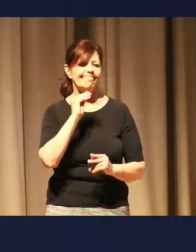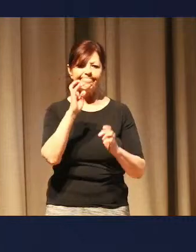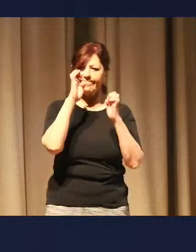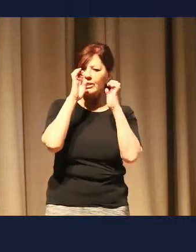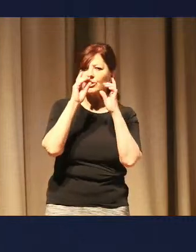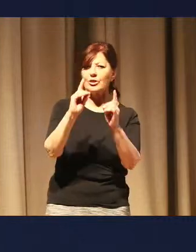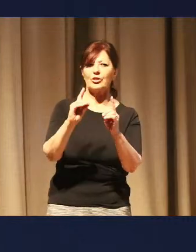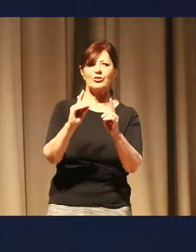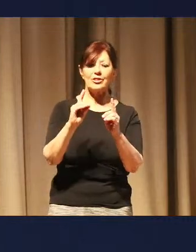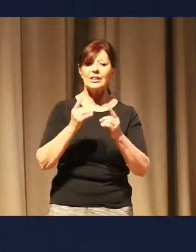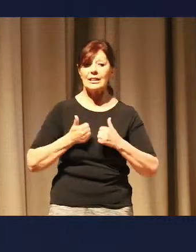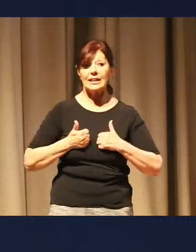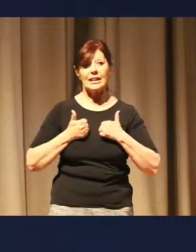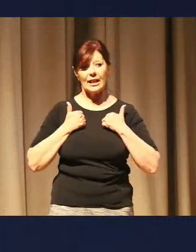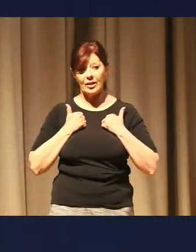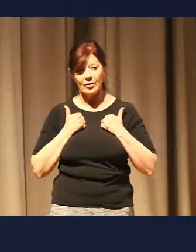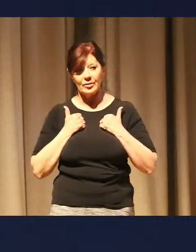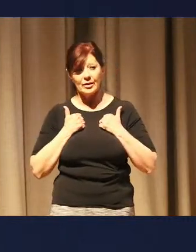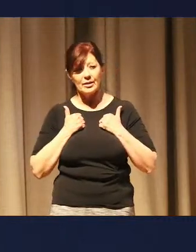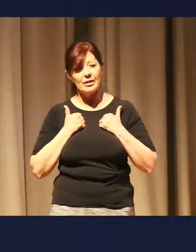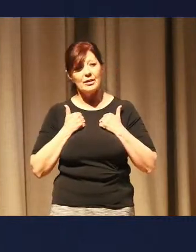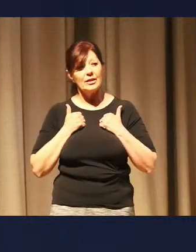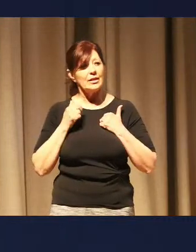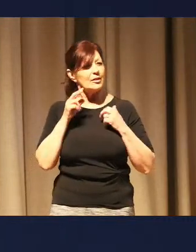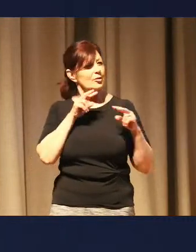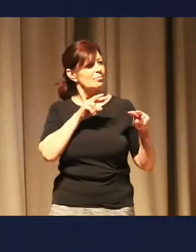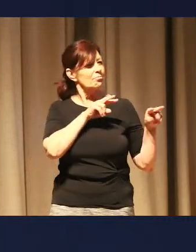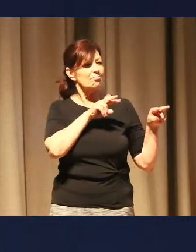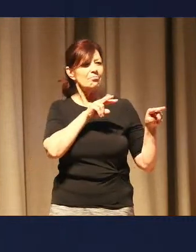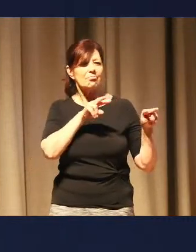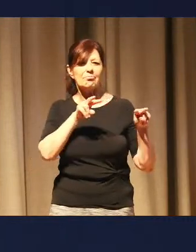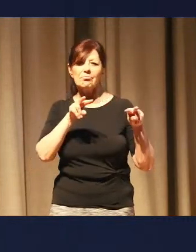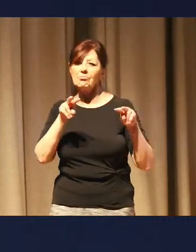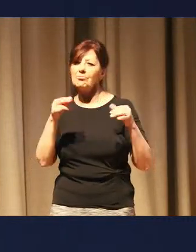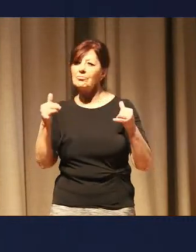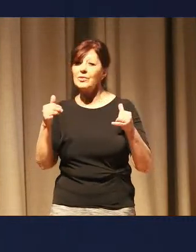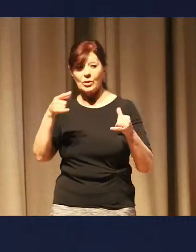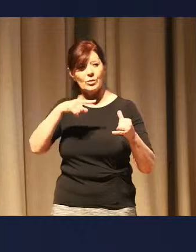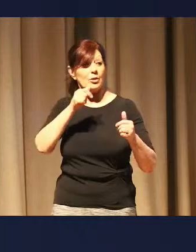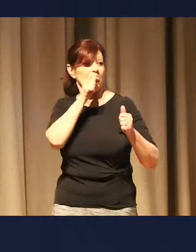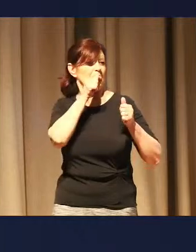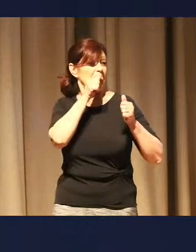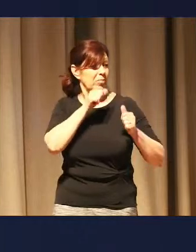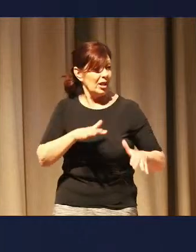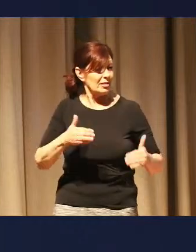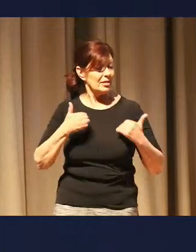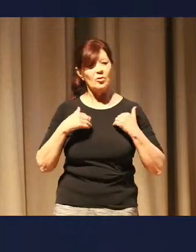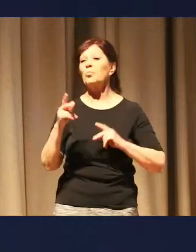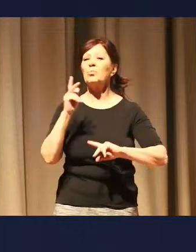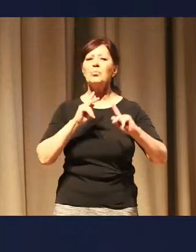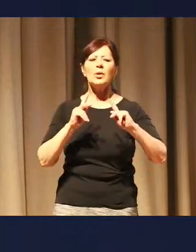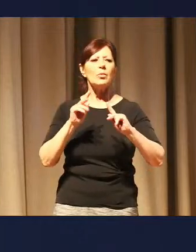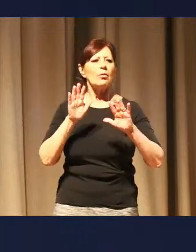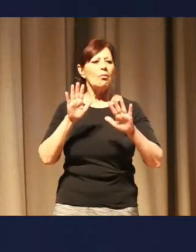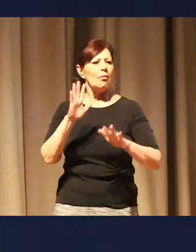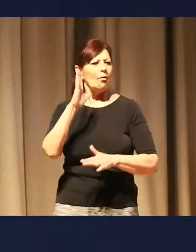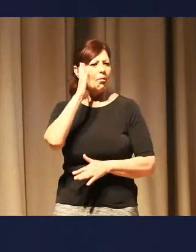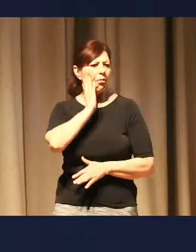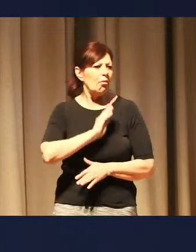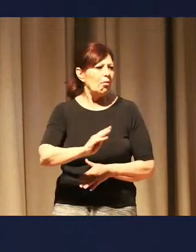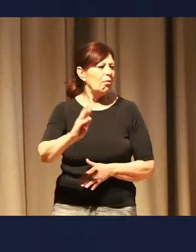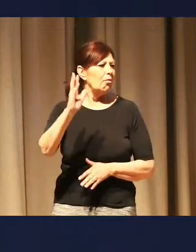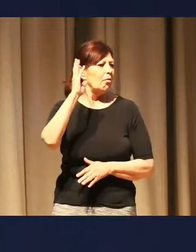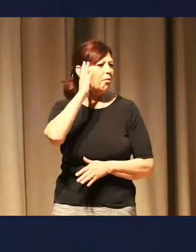education and in life. And looking in this room today, we're very blessed to have people of great experience